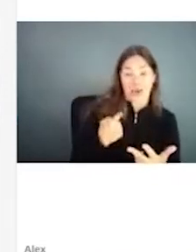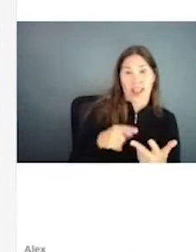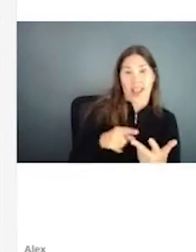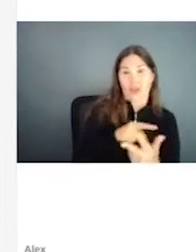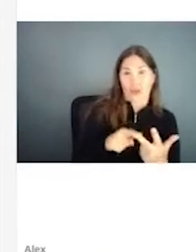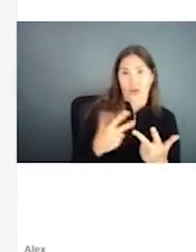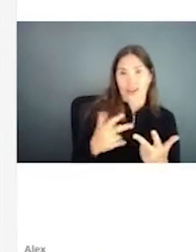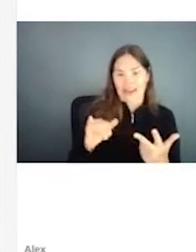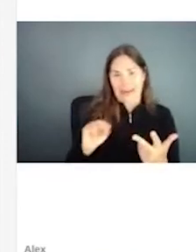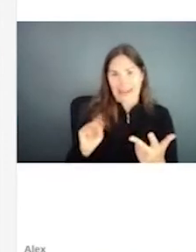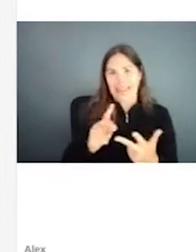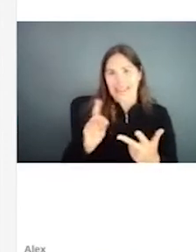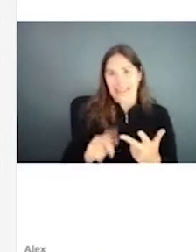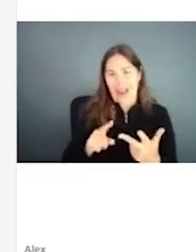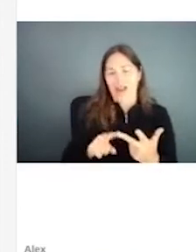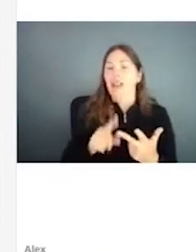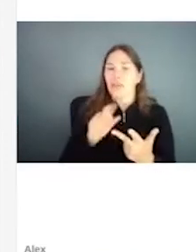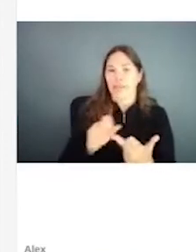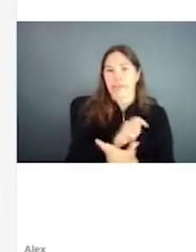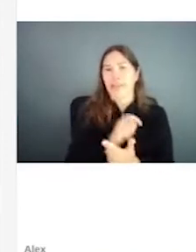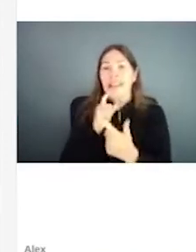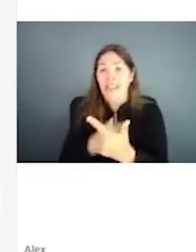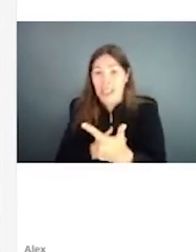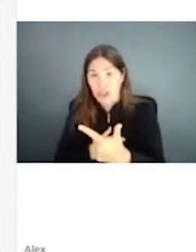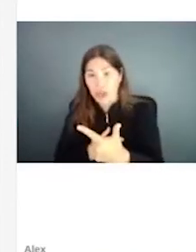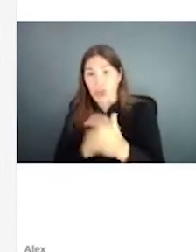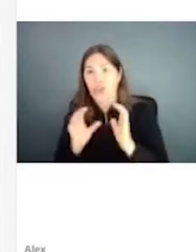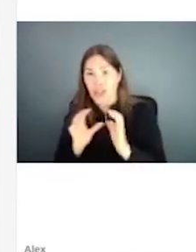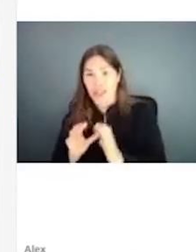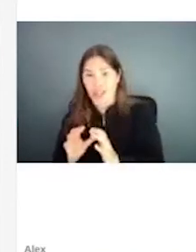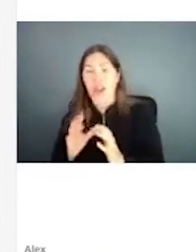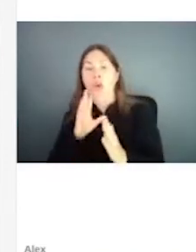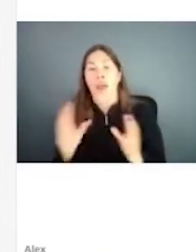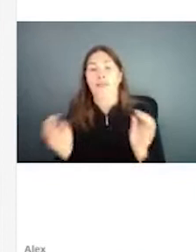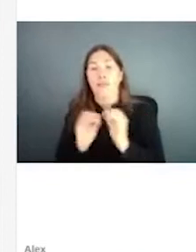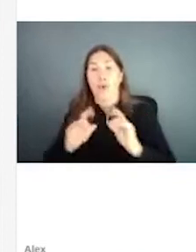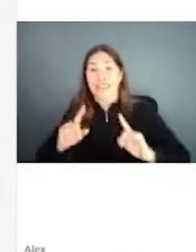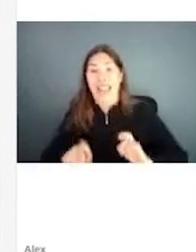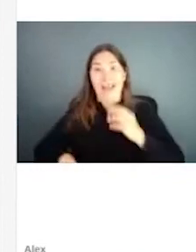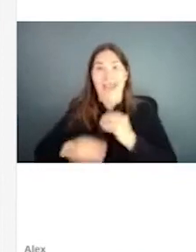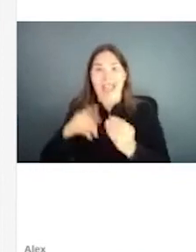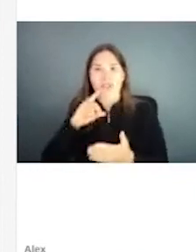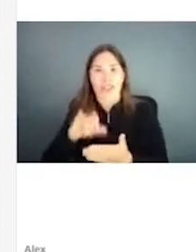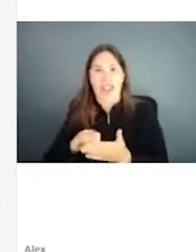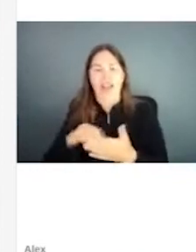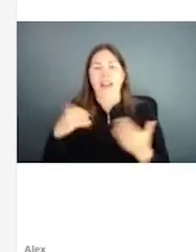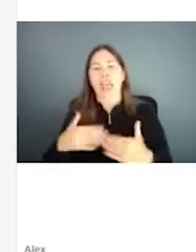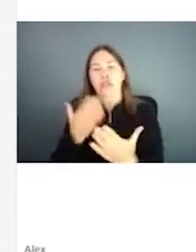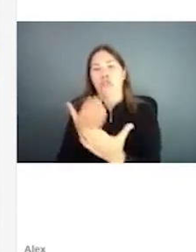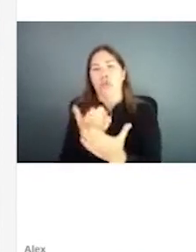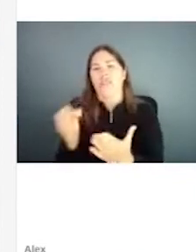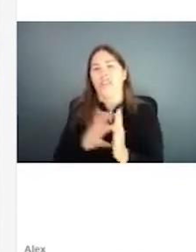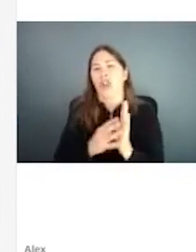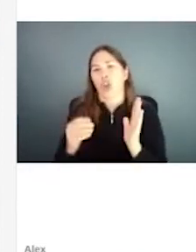So now if the students get those 2 credentials and we have more time built in for it, that will be proof of learning for